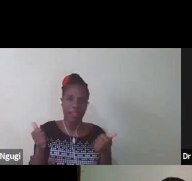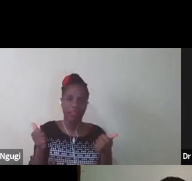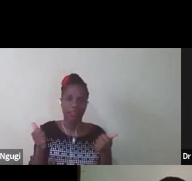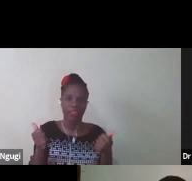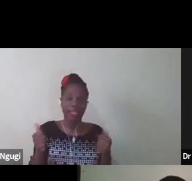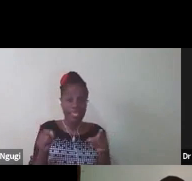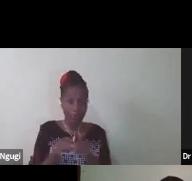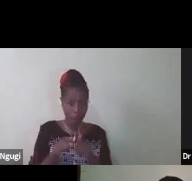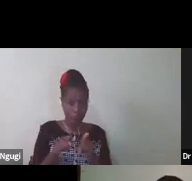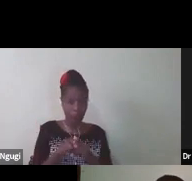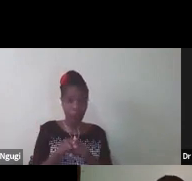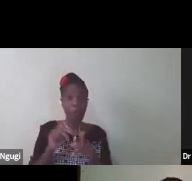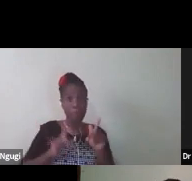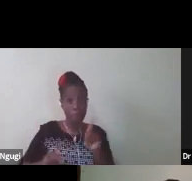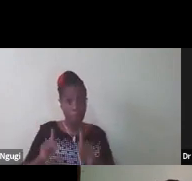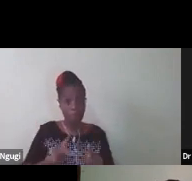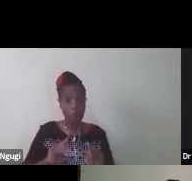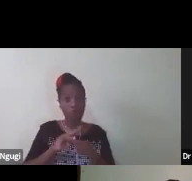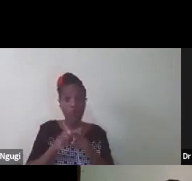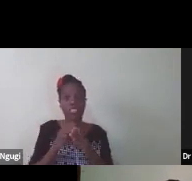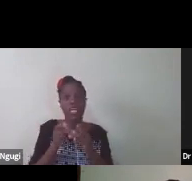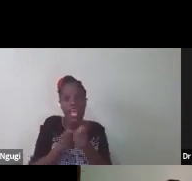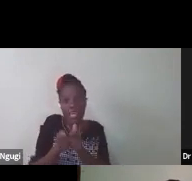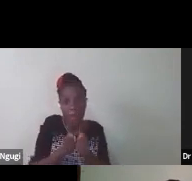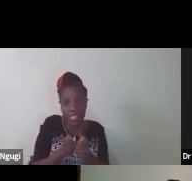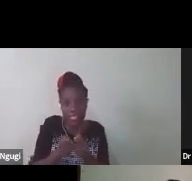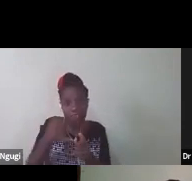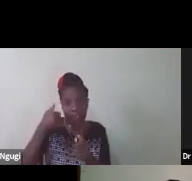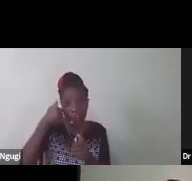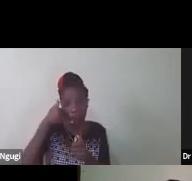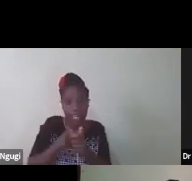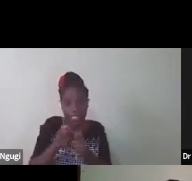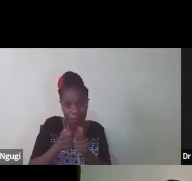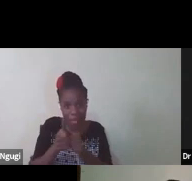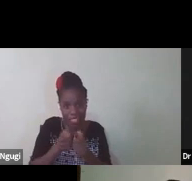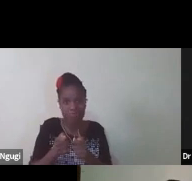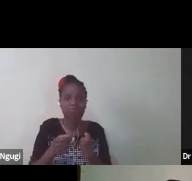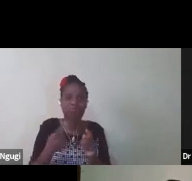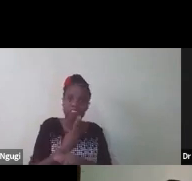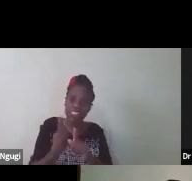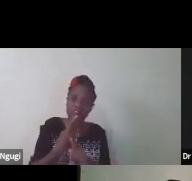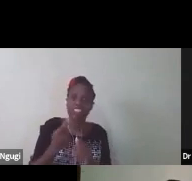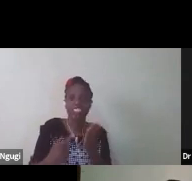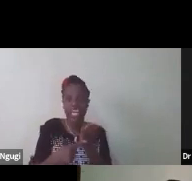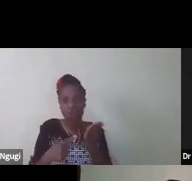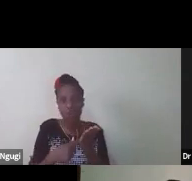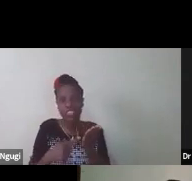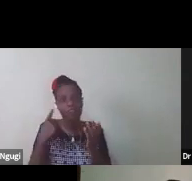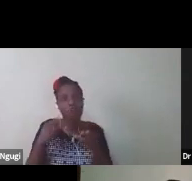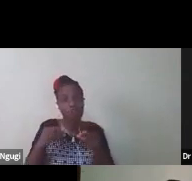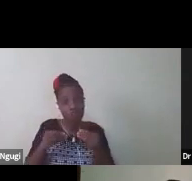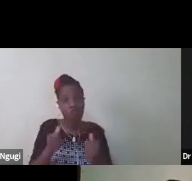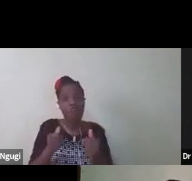People have also been able to use the back messages and can be able to communicate using any form of technology to address issues of